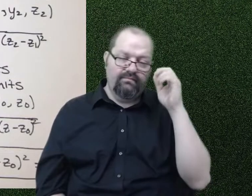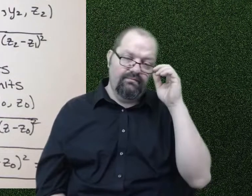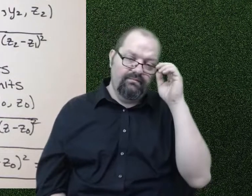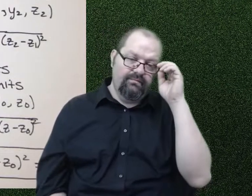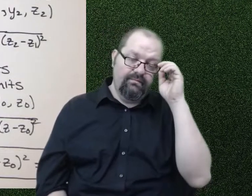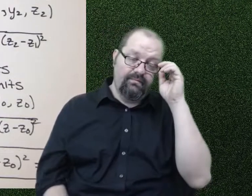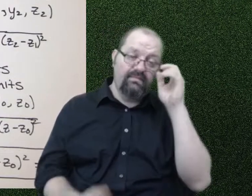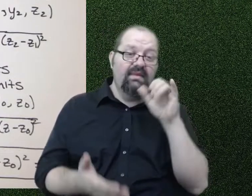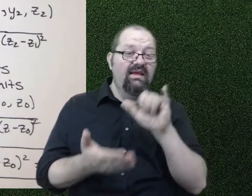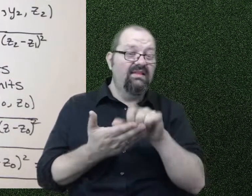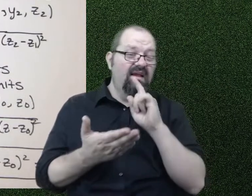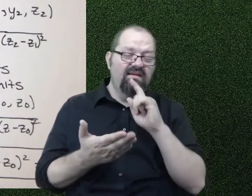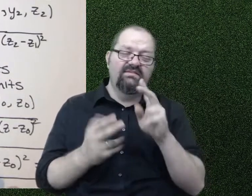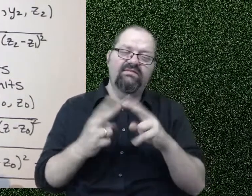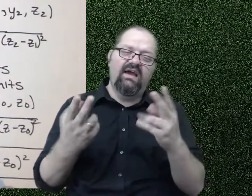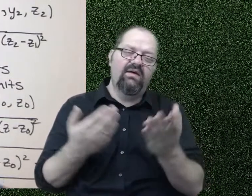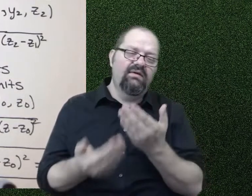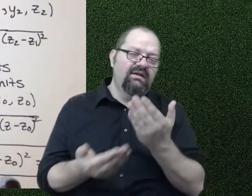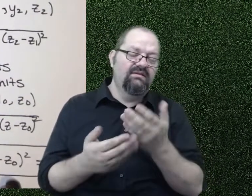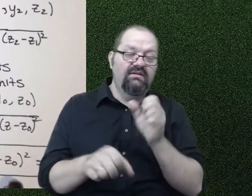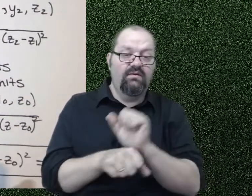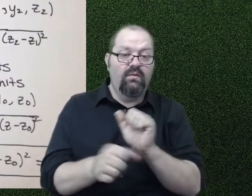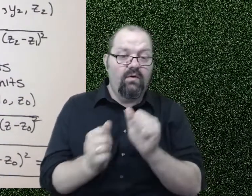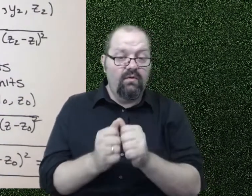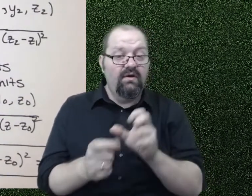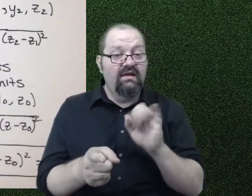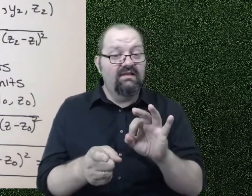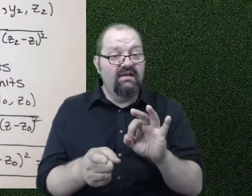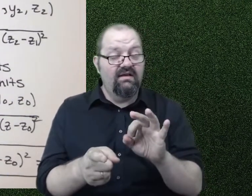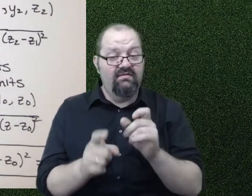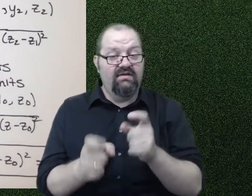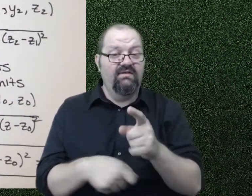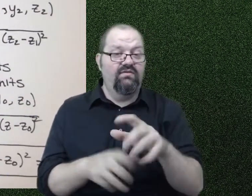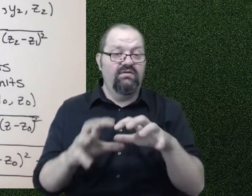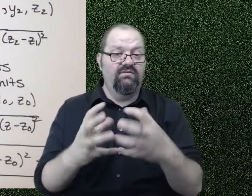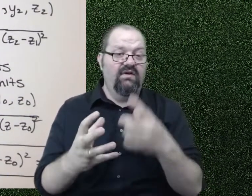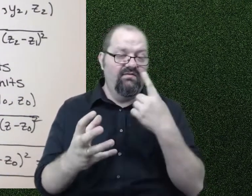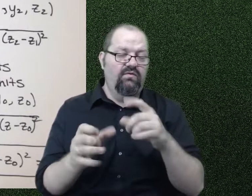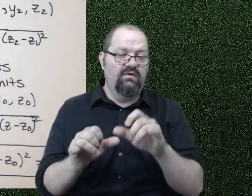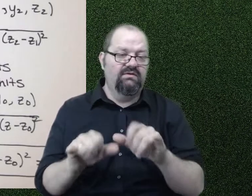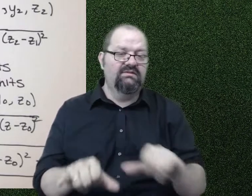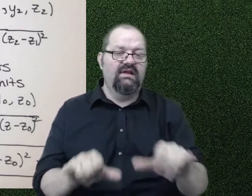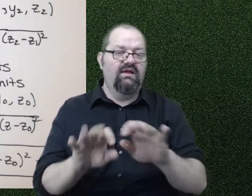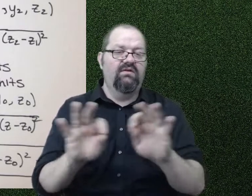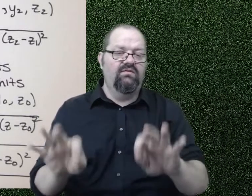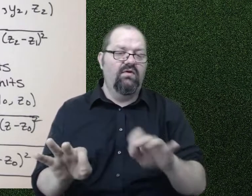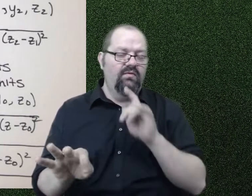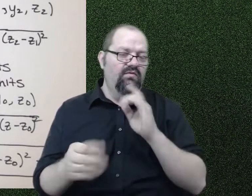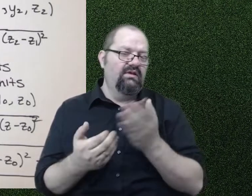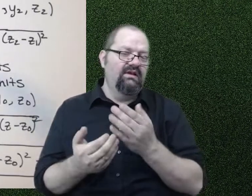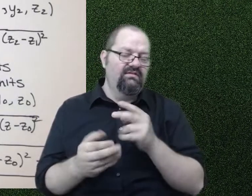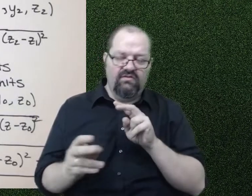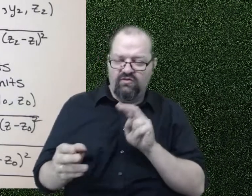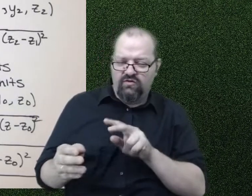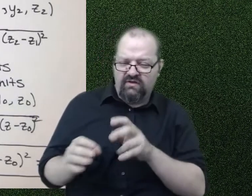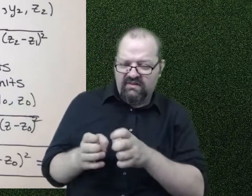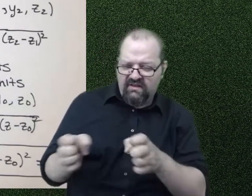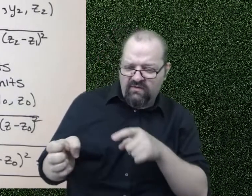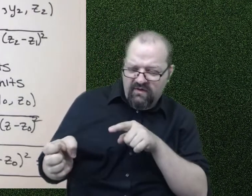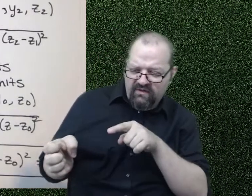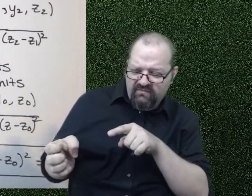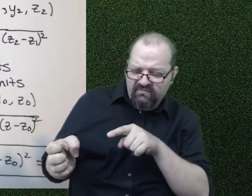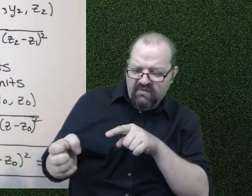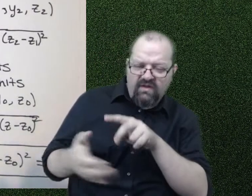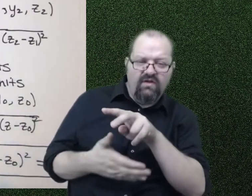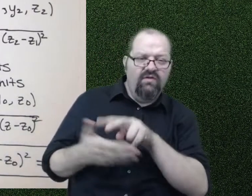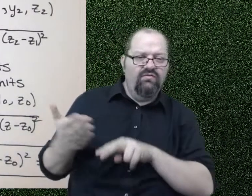This is very easy to work with. If you're given a sphere in standard form, it's easy to look at the equation and read off the